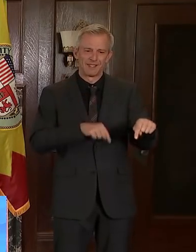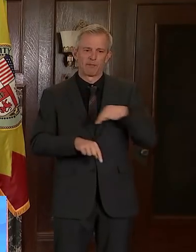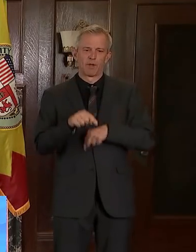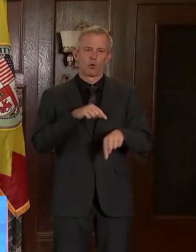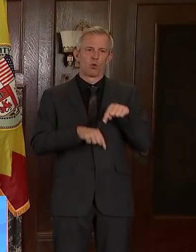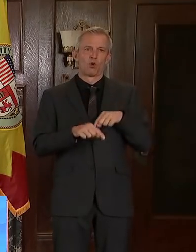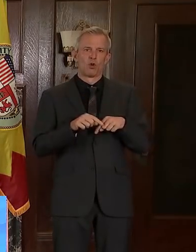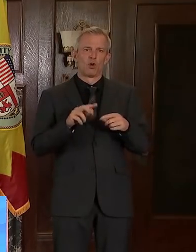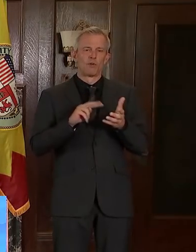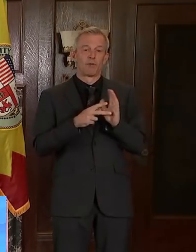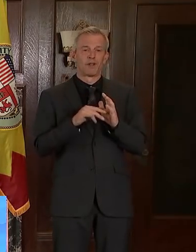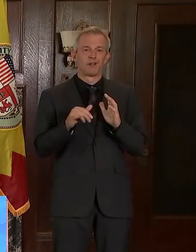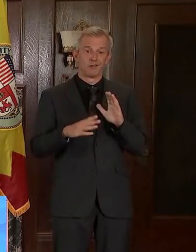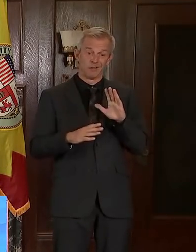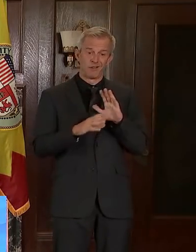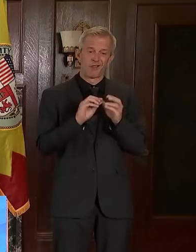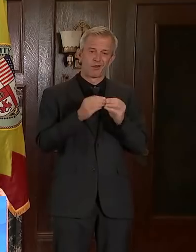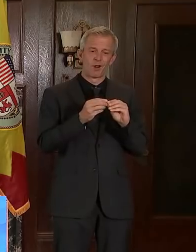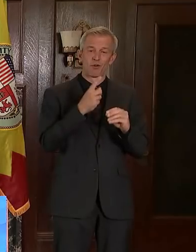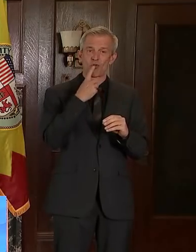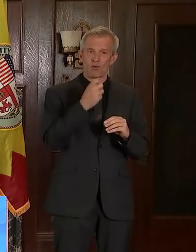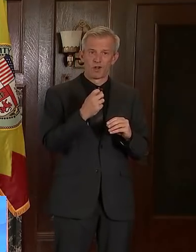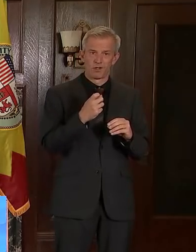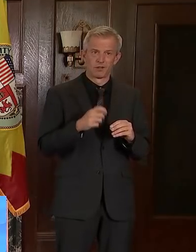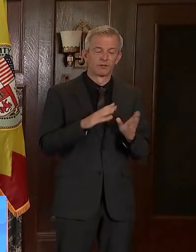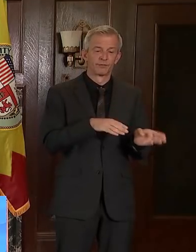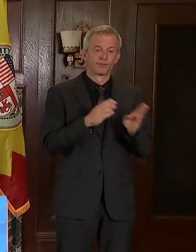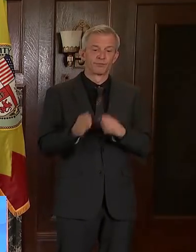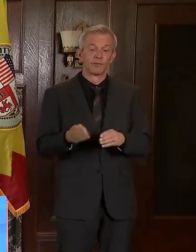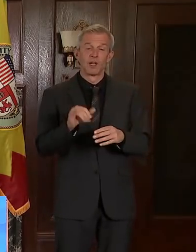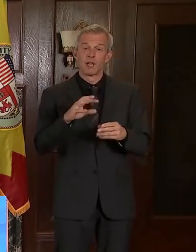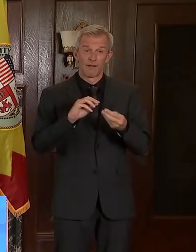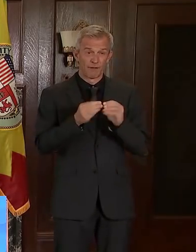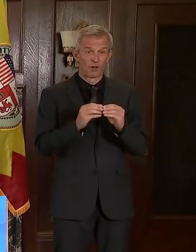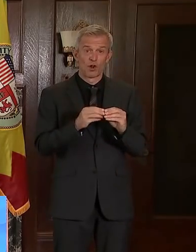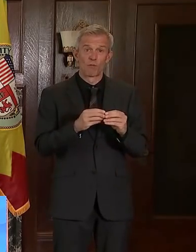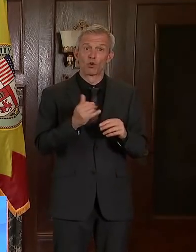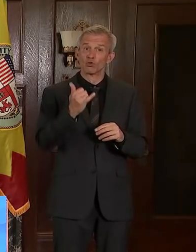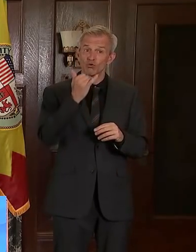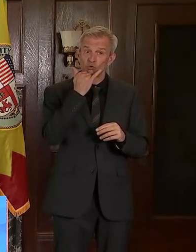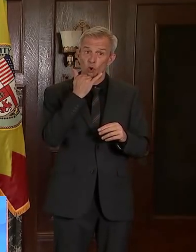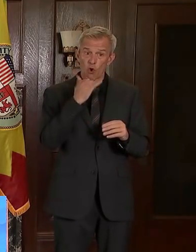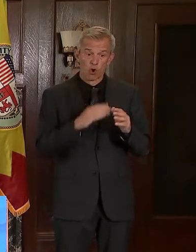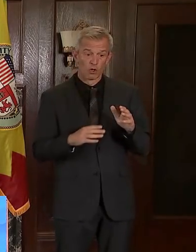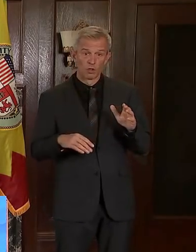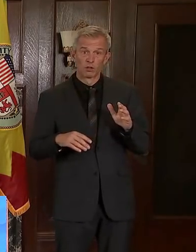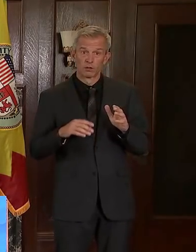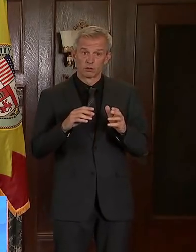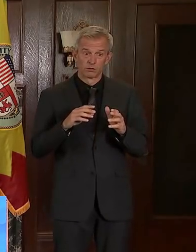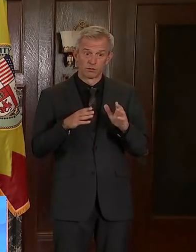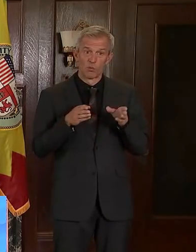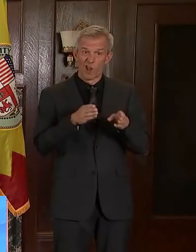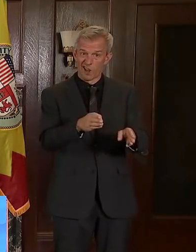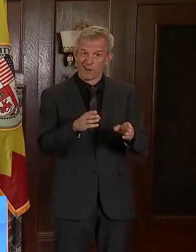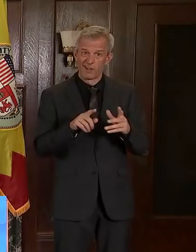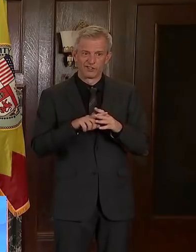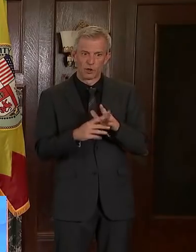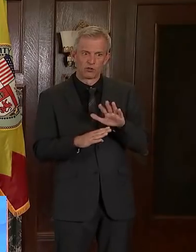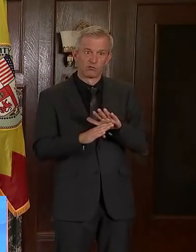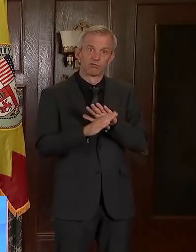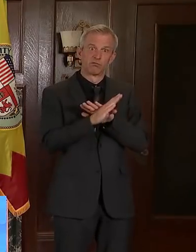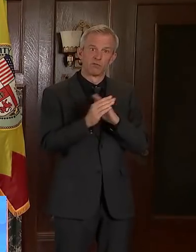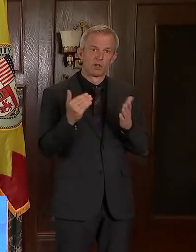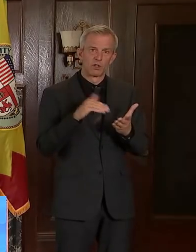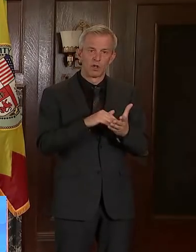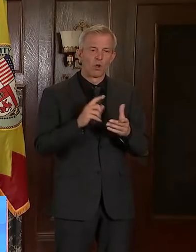as red. If the metrics are trending in the wrong direction and tell us we need to pare back our activity to prevent a larger outbreak, so maybe hold where